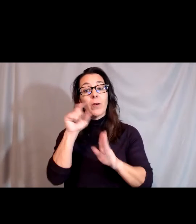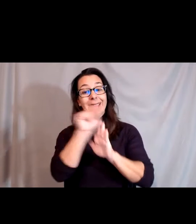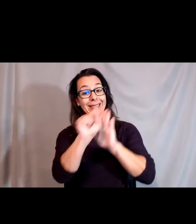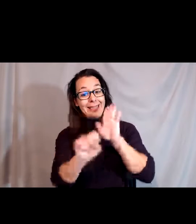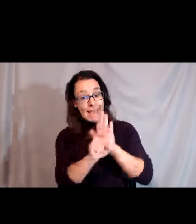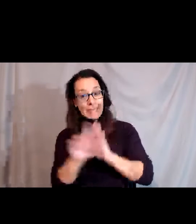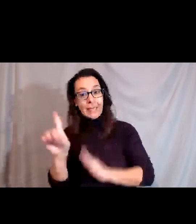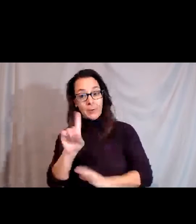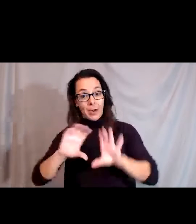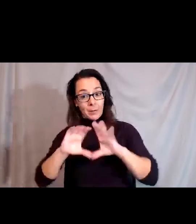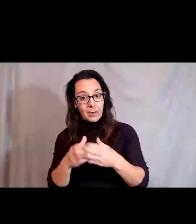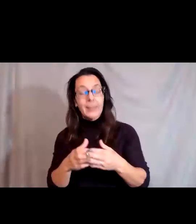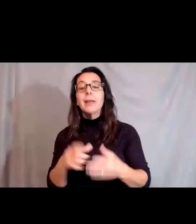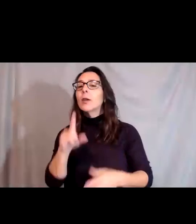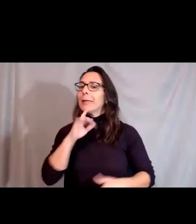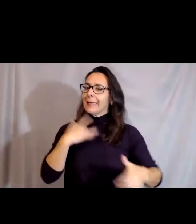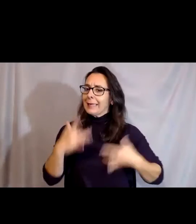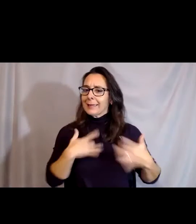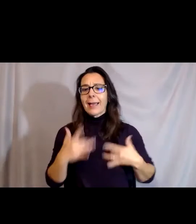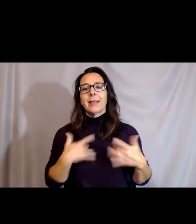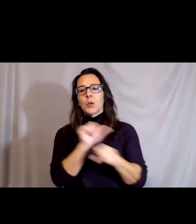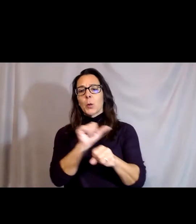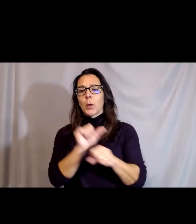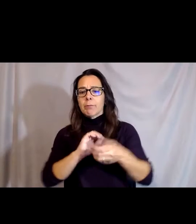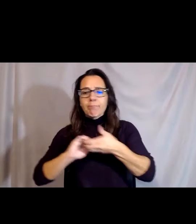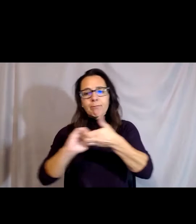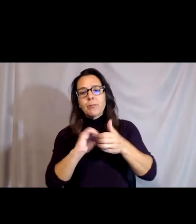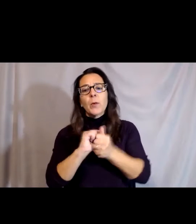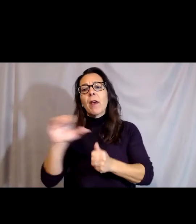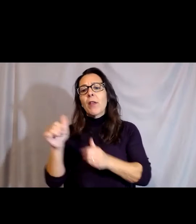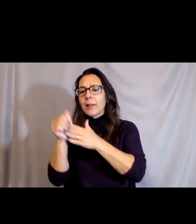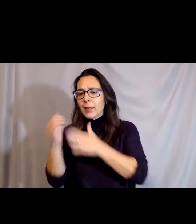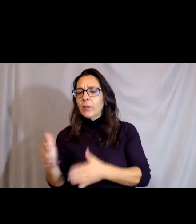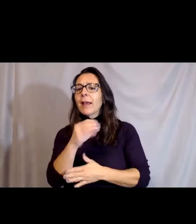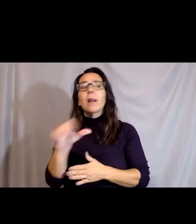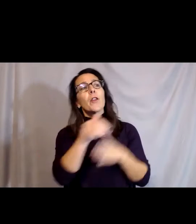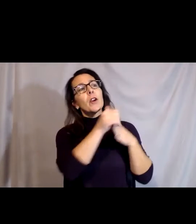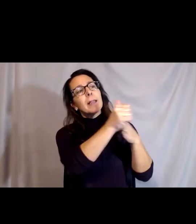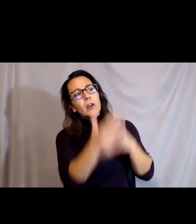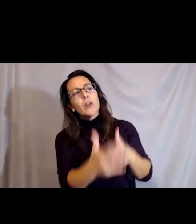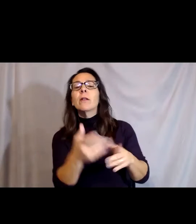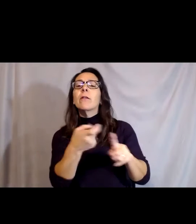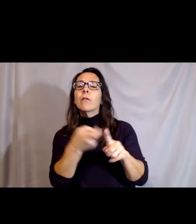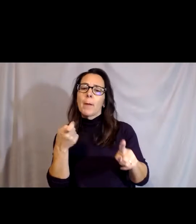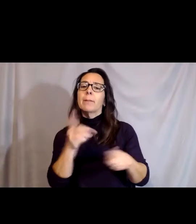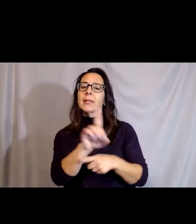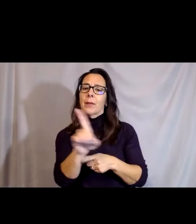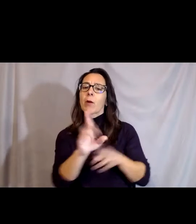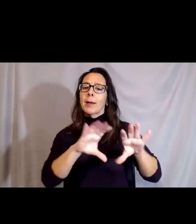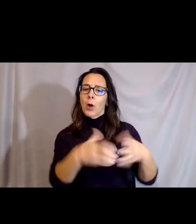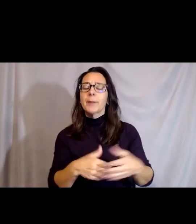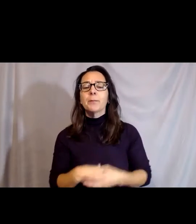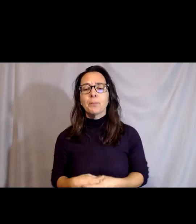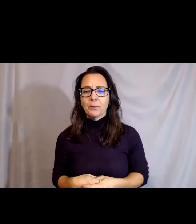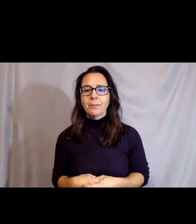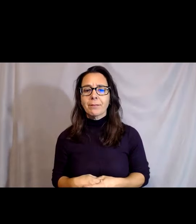to work with all of my fellow caucus members and the other leadership members of the party. And that leads